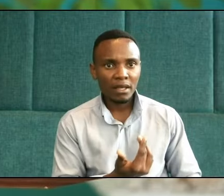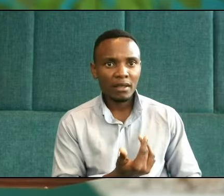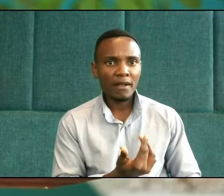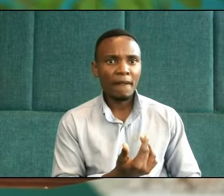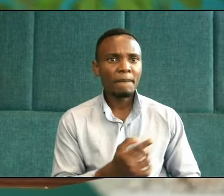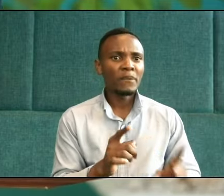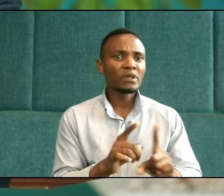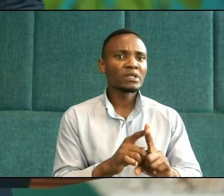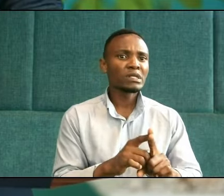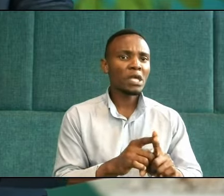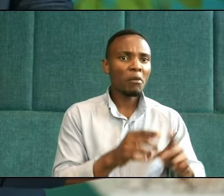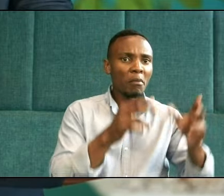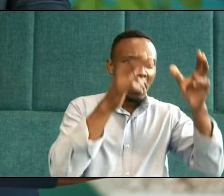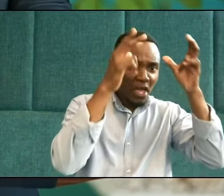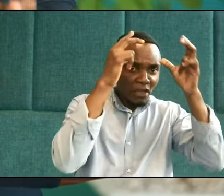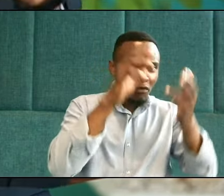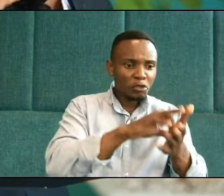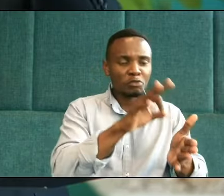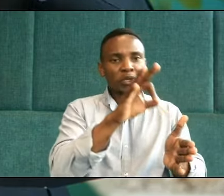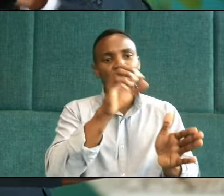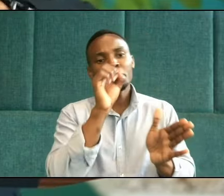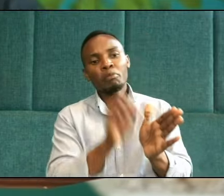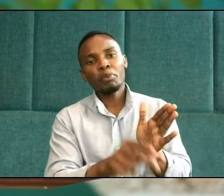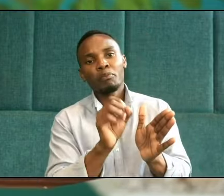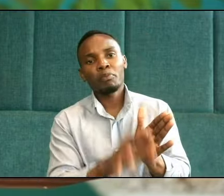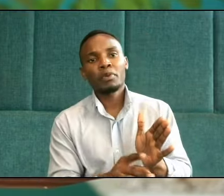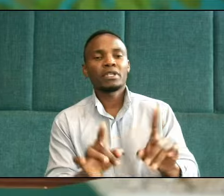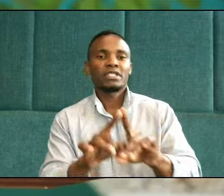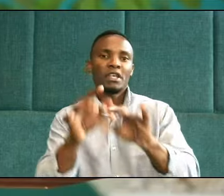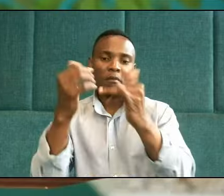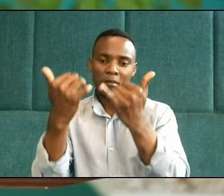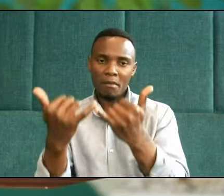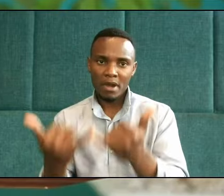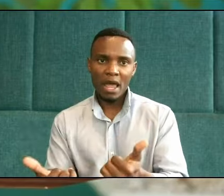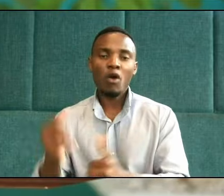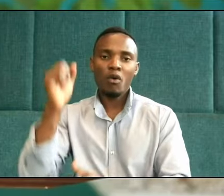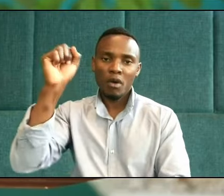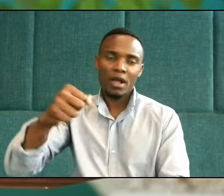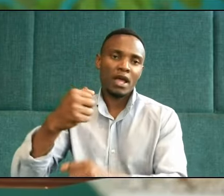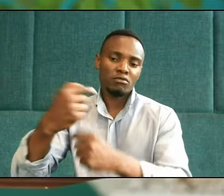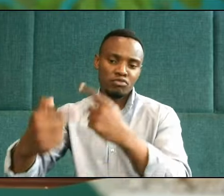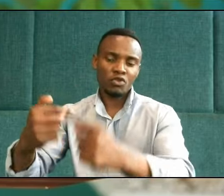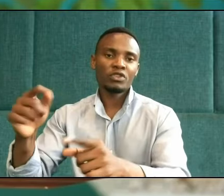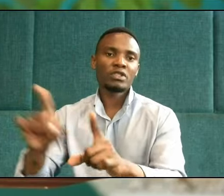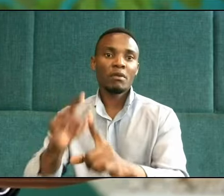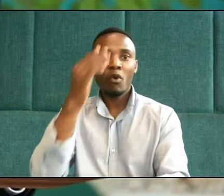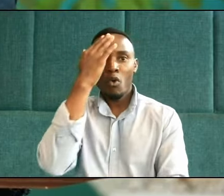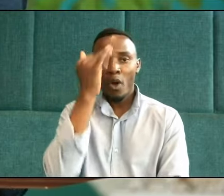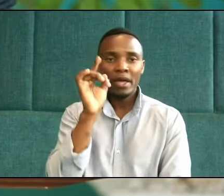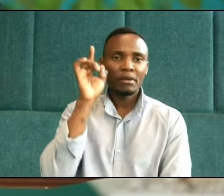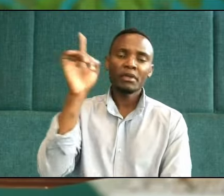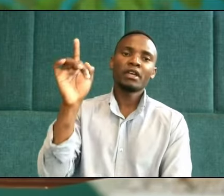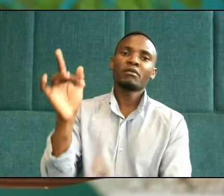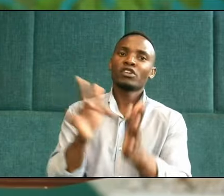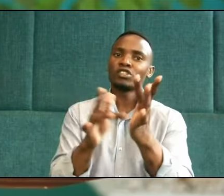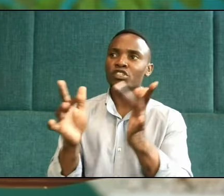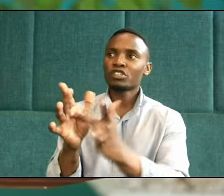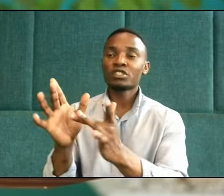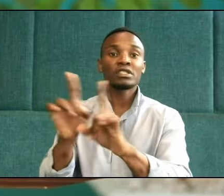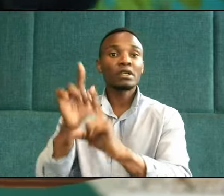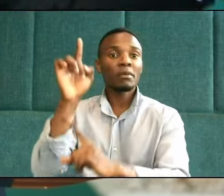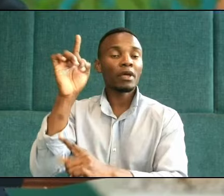exorcising demons and all that, he's even able to do it right now. Because he's the Jehovah Rapha, the God who